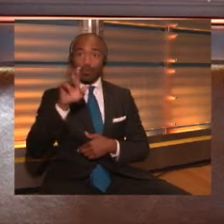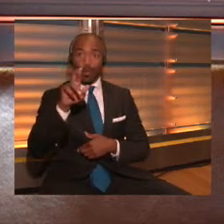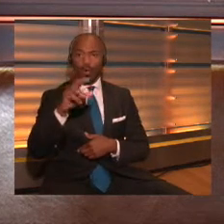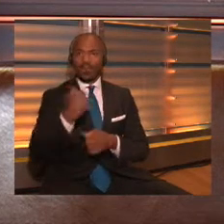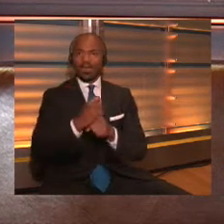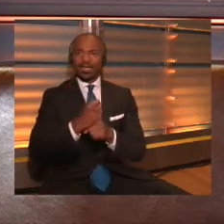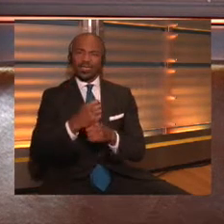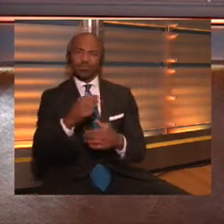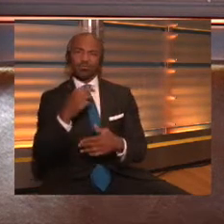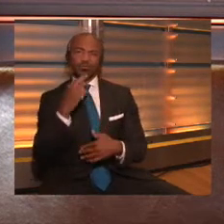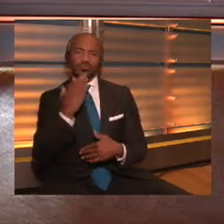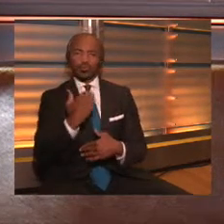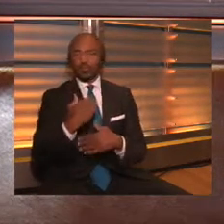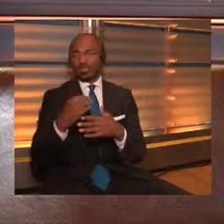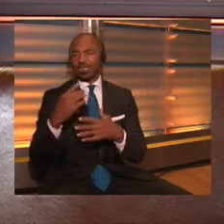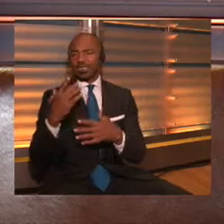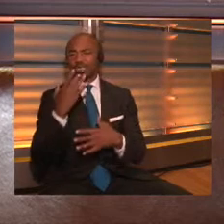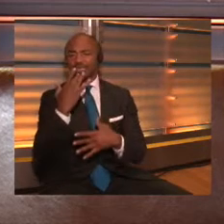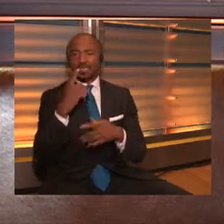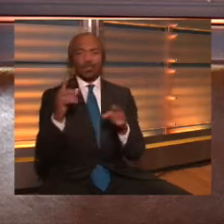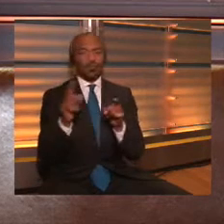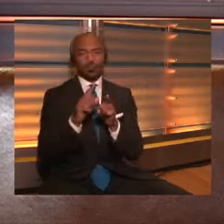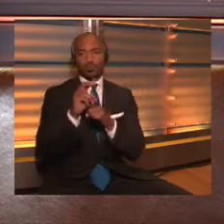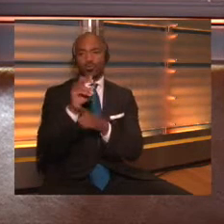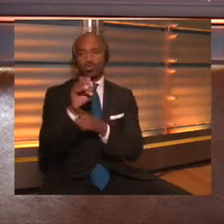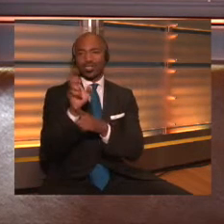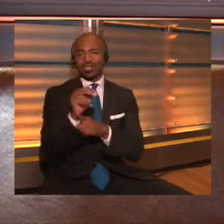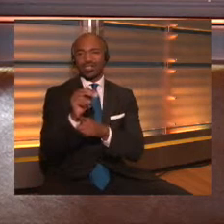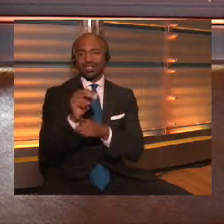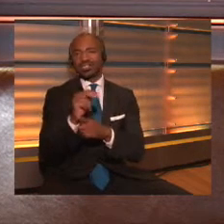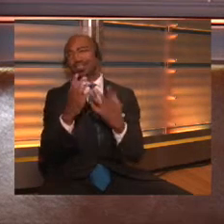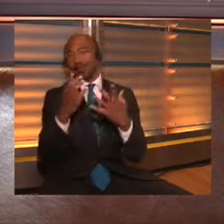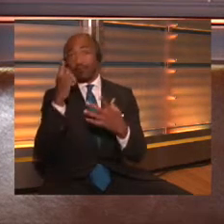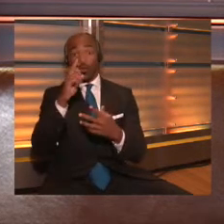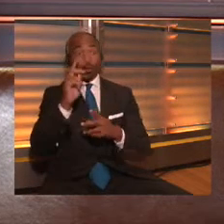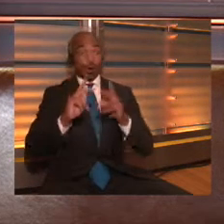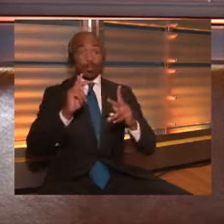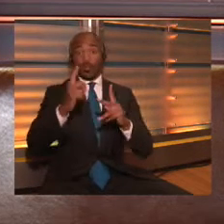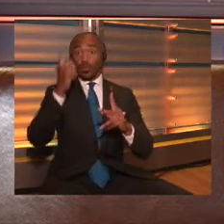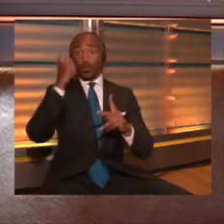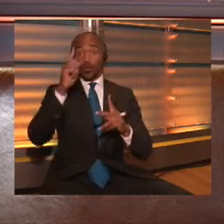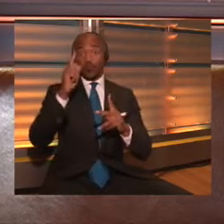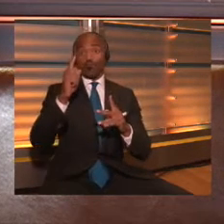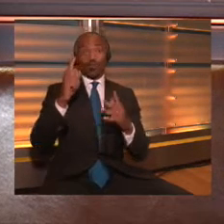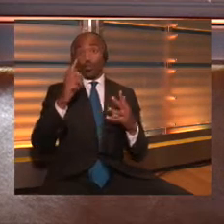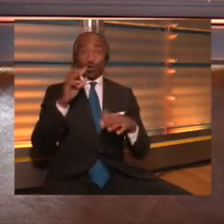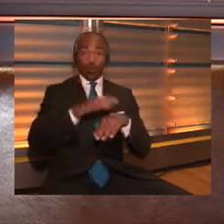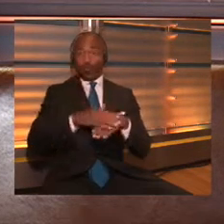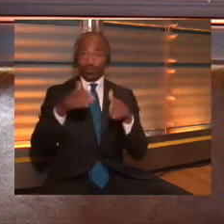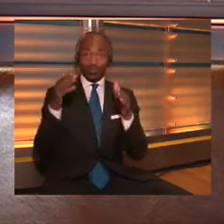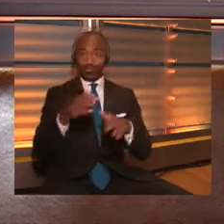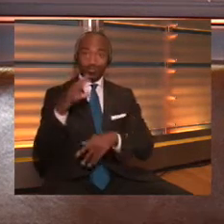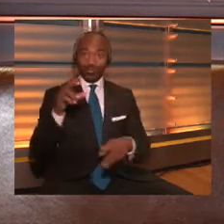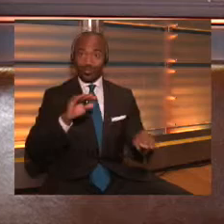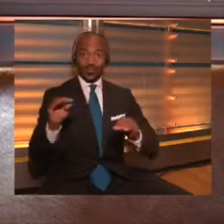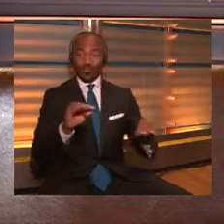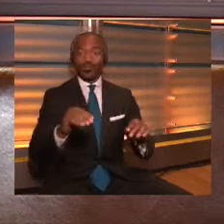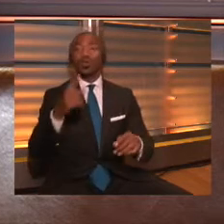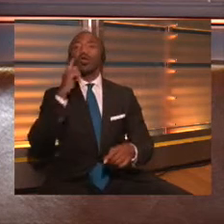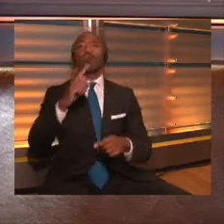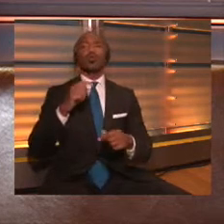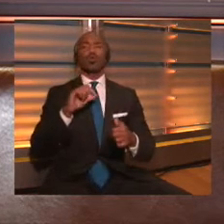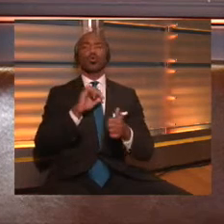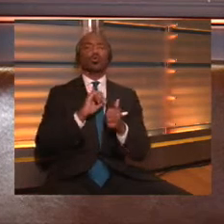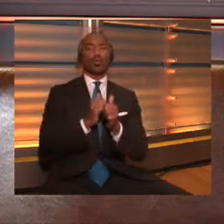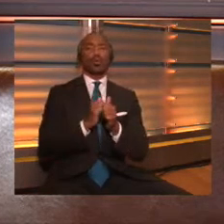and organic foods and drinks for people on the go, focusing on expanding Cliff Bar's growth in the sports nutrition and healthy